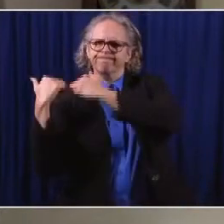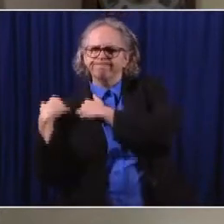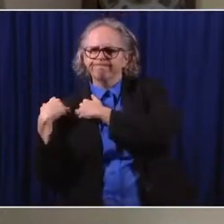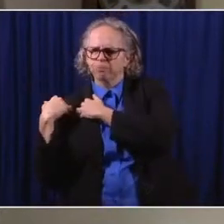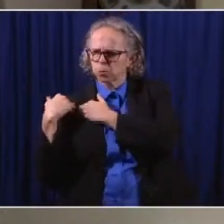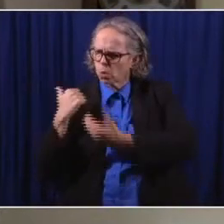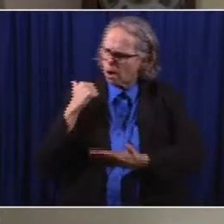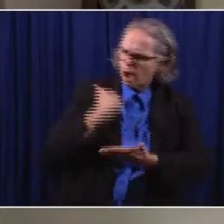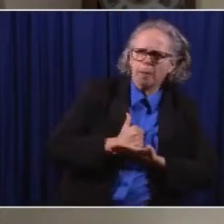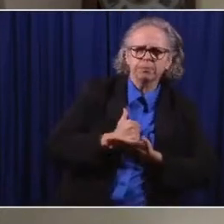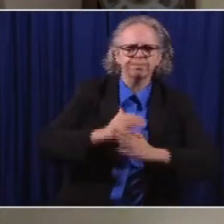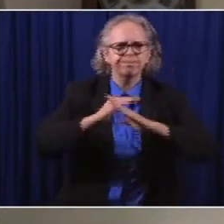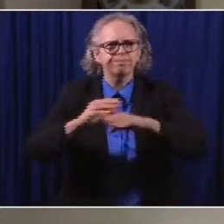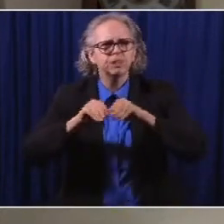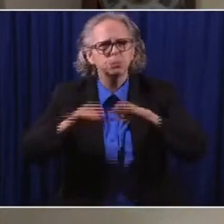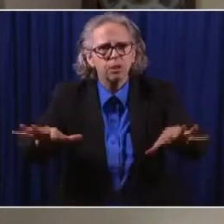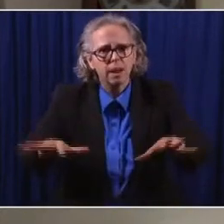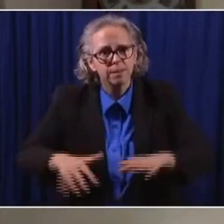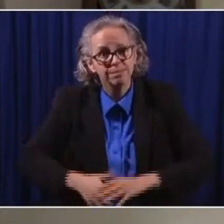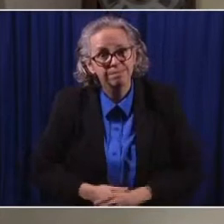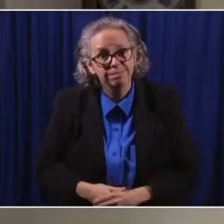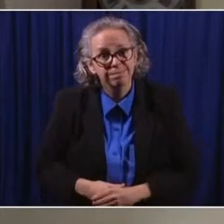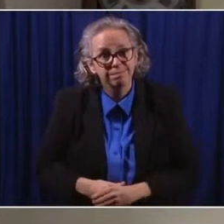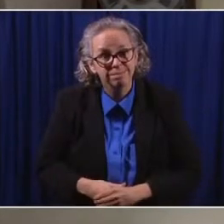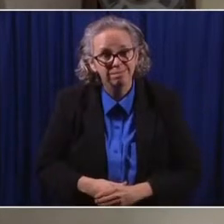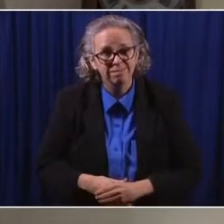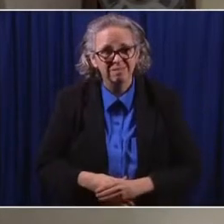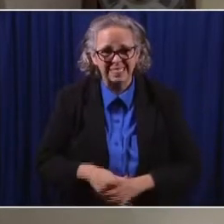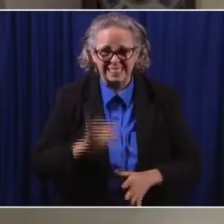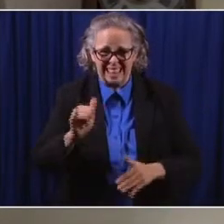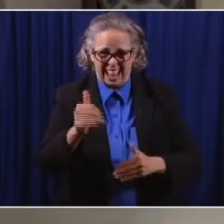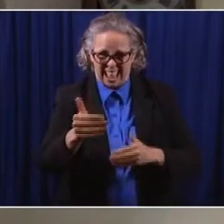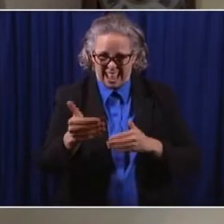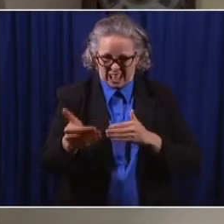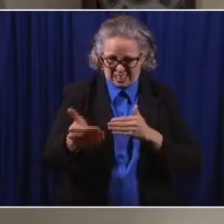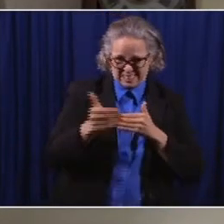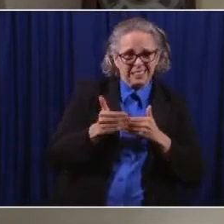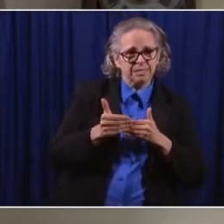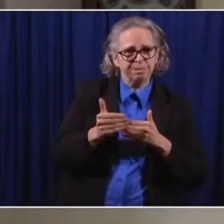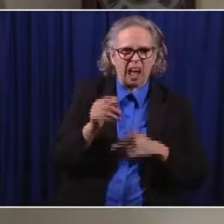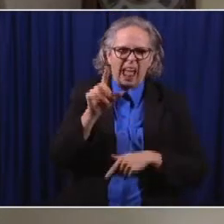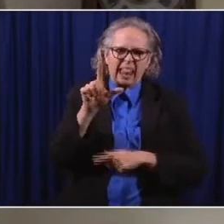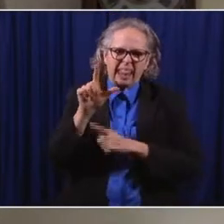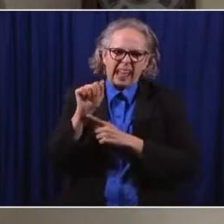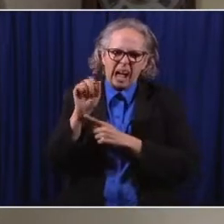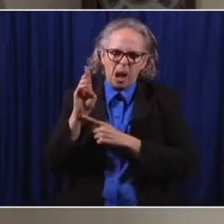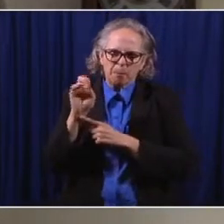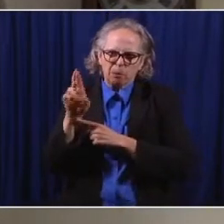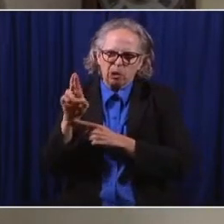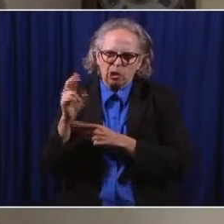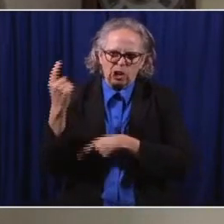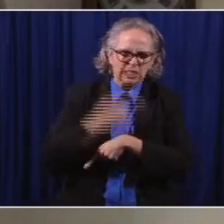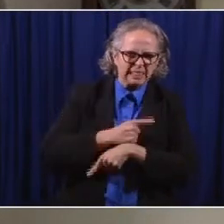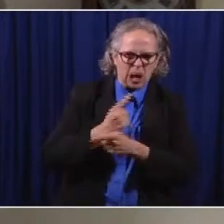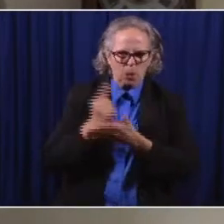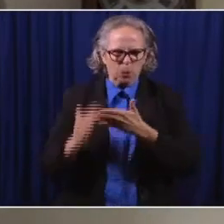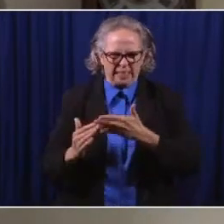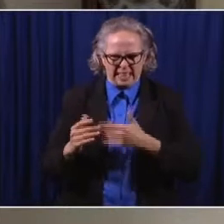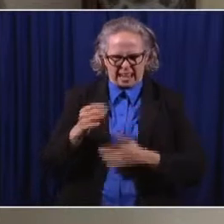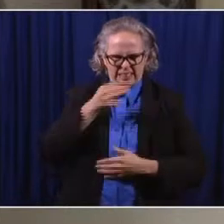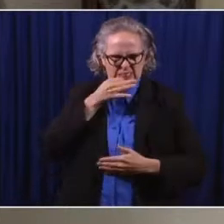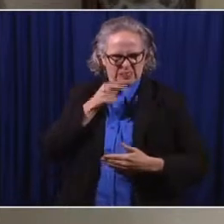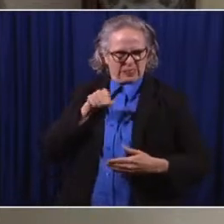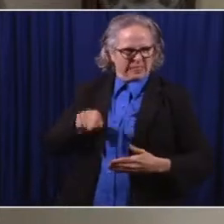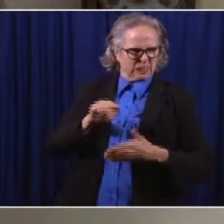Labor Day is coming up, Labor Day weekend, and the White House has talked a